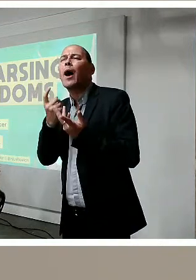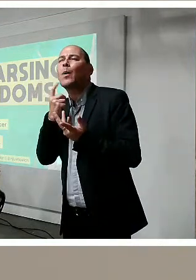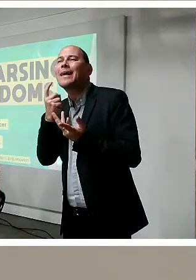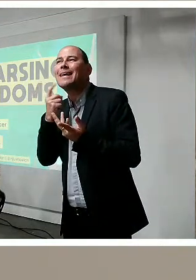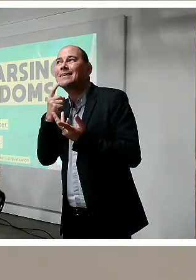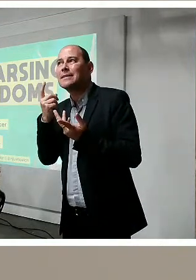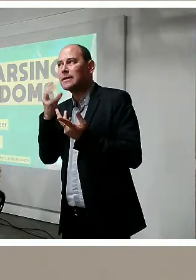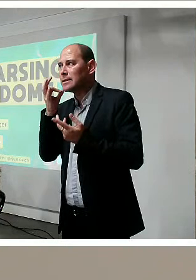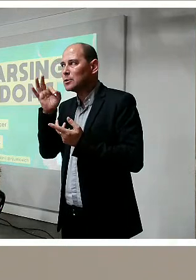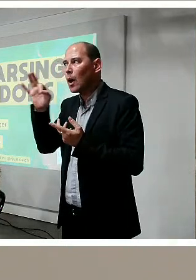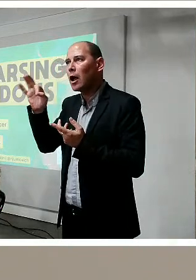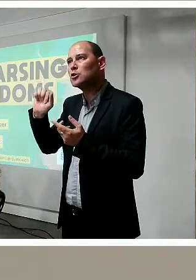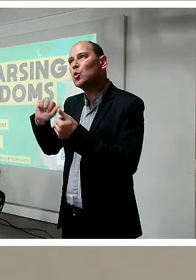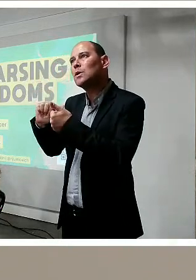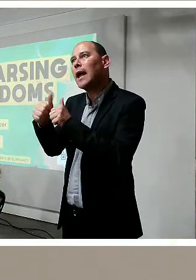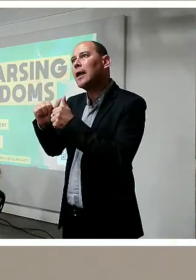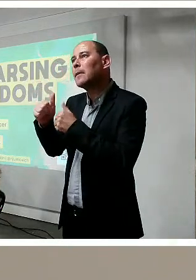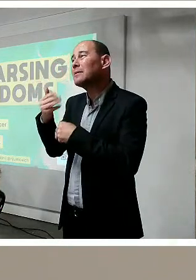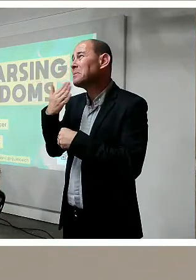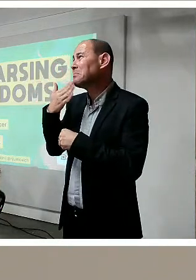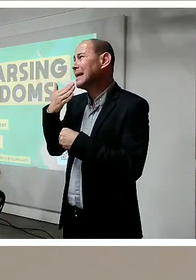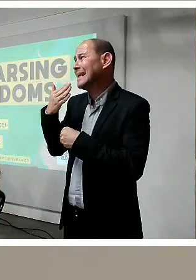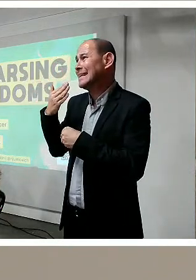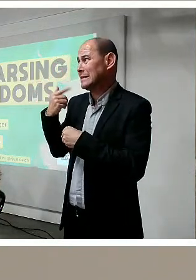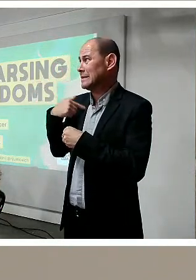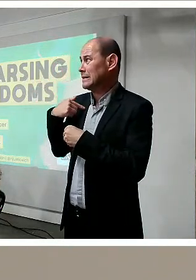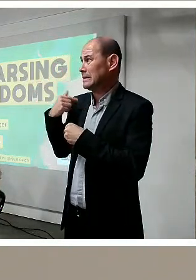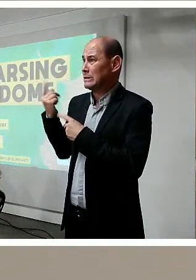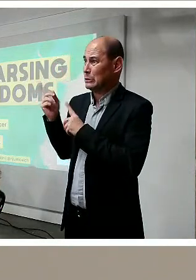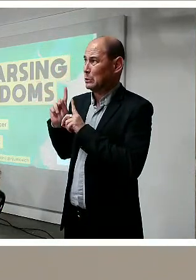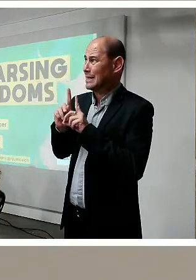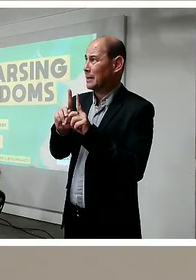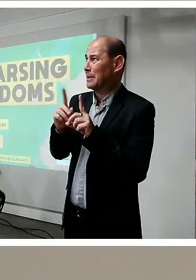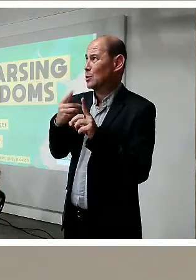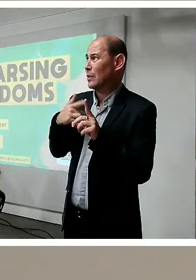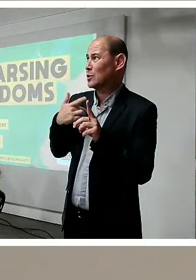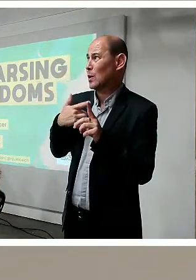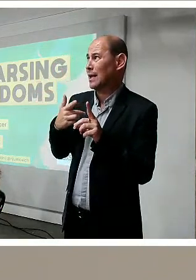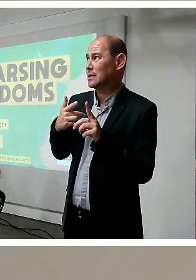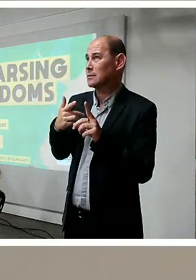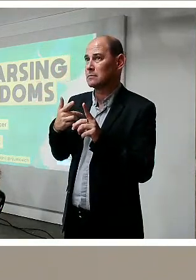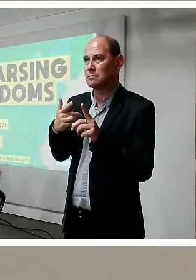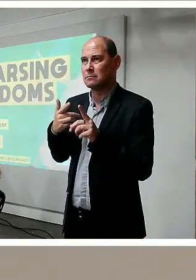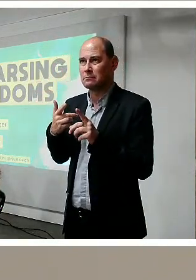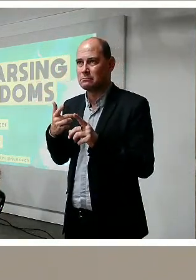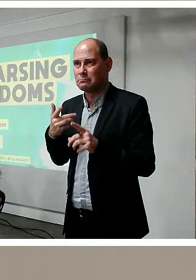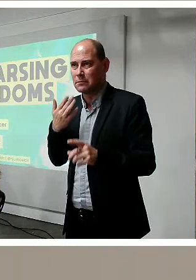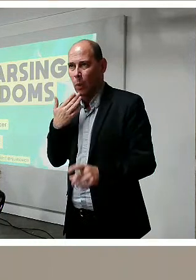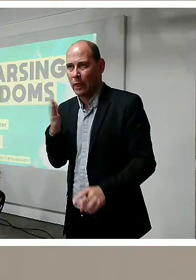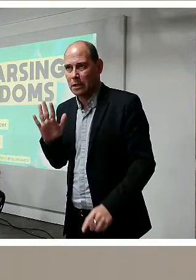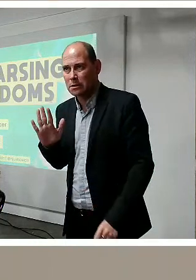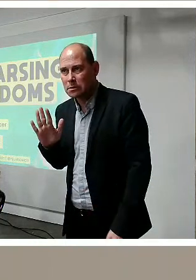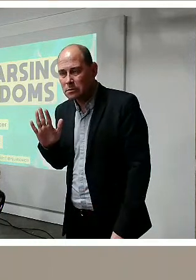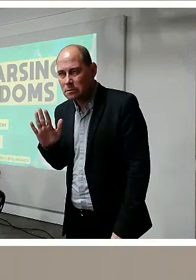to the toilet? Because at the moment, no thanks, you know? But,